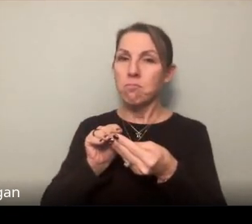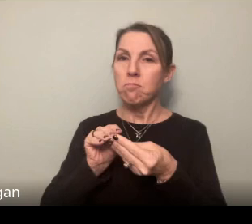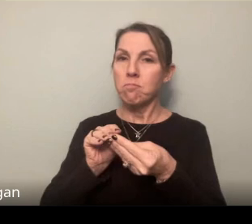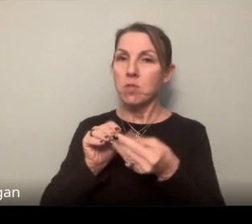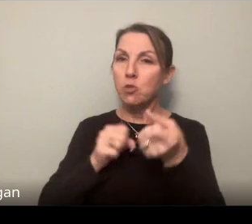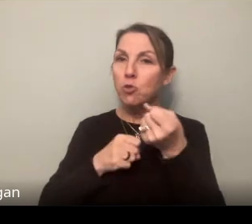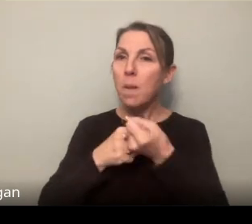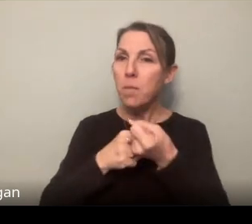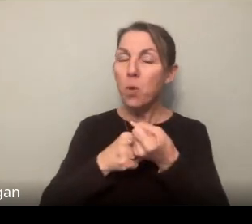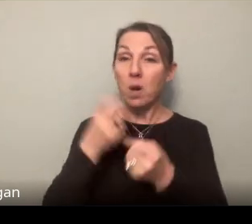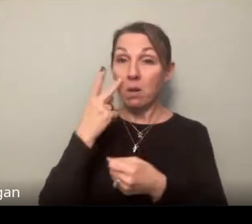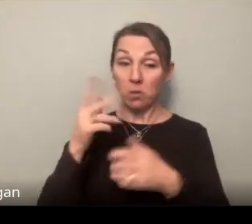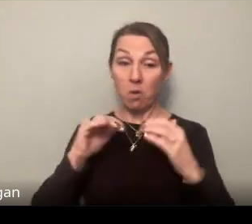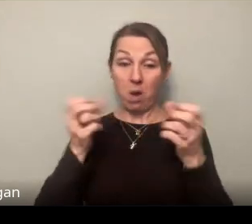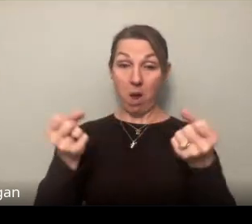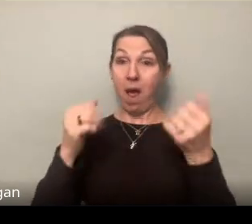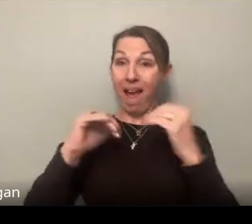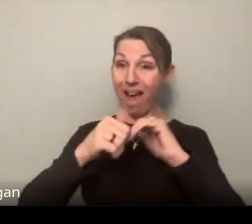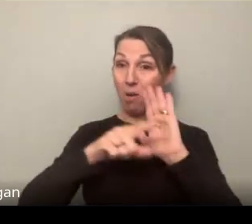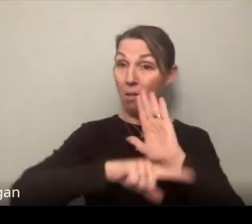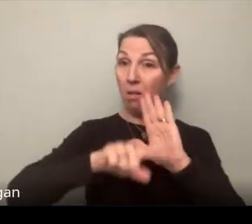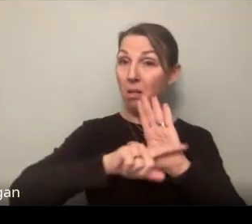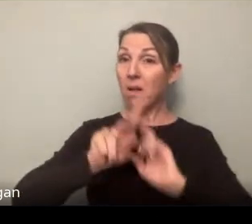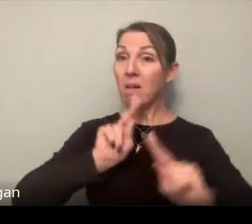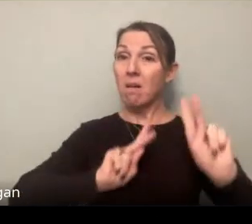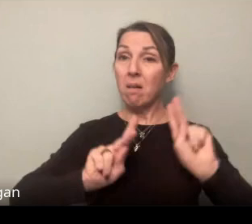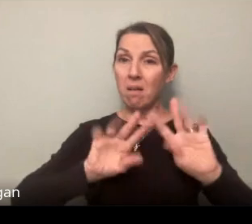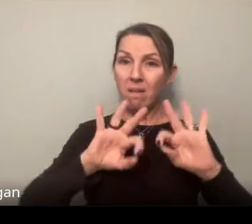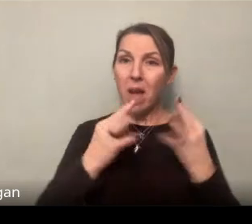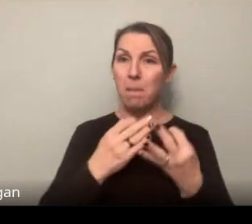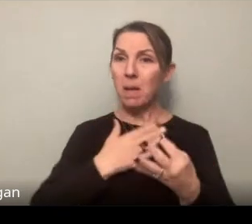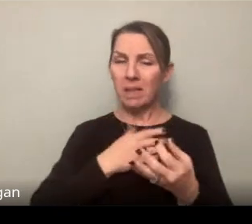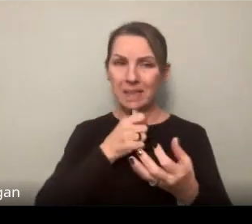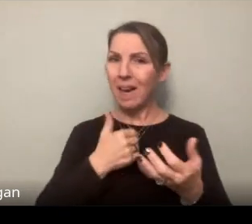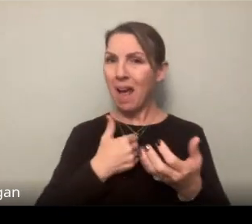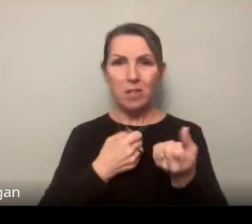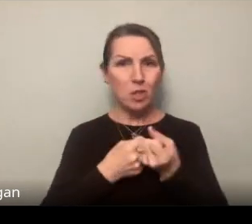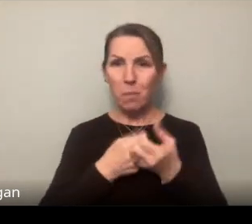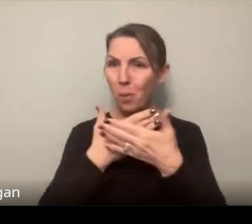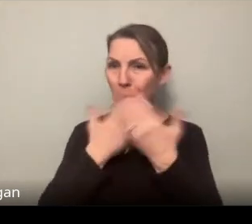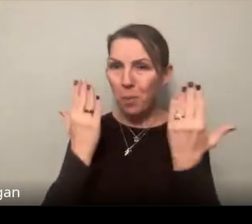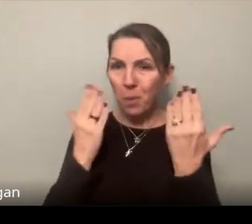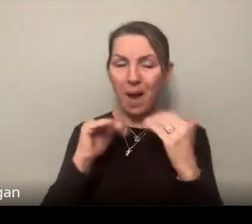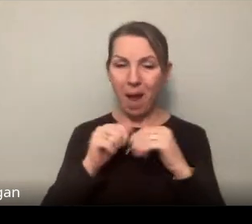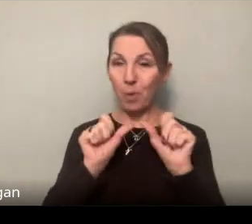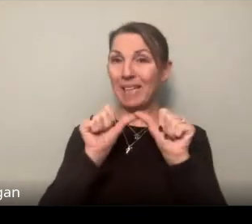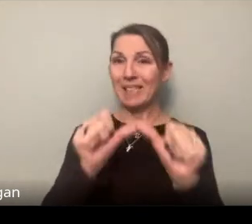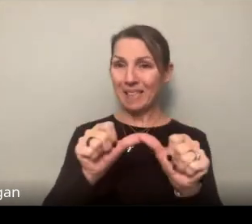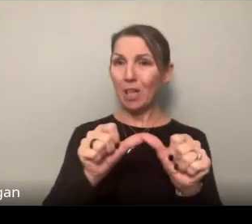saw how detrimental it was for my family who didn't get the support they needed, and how it continued.